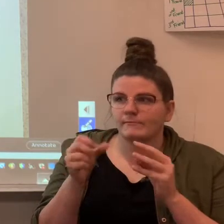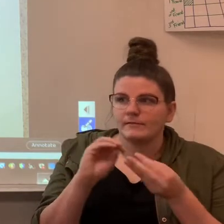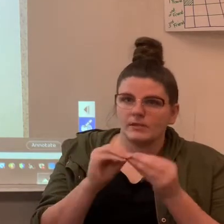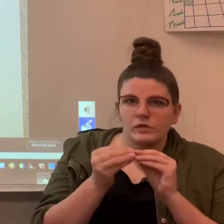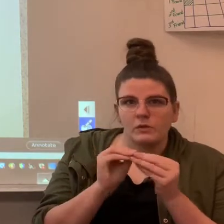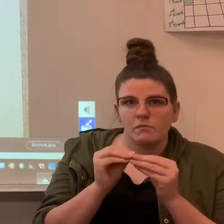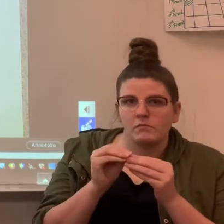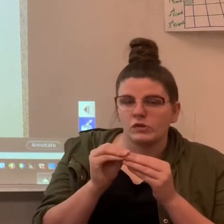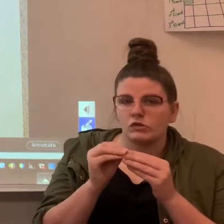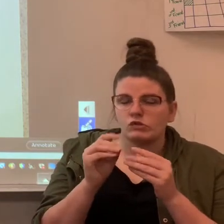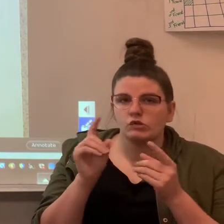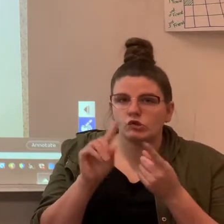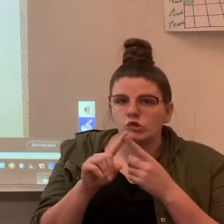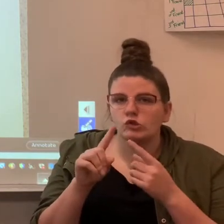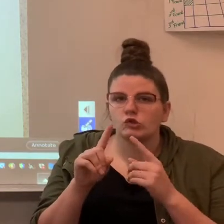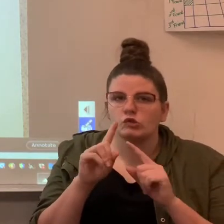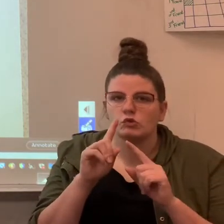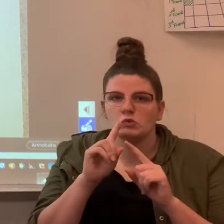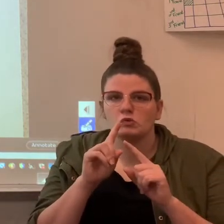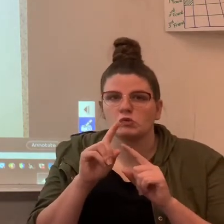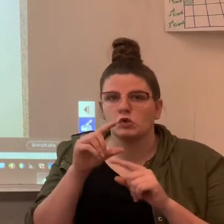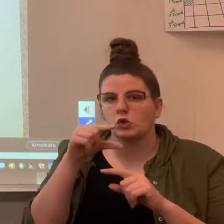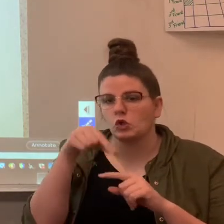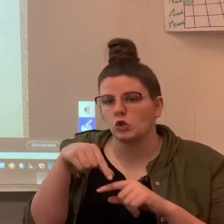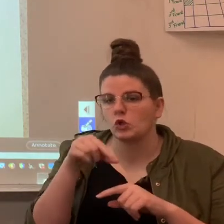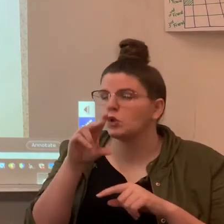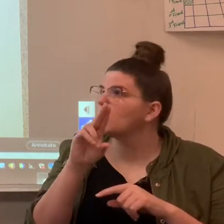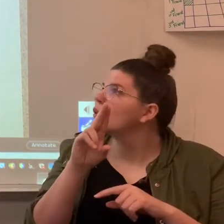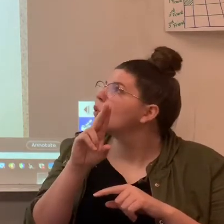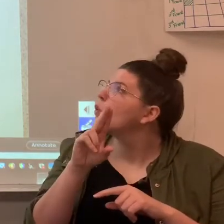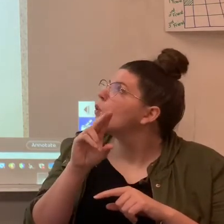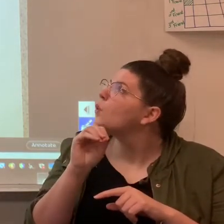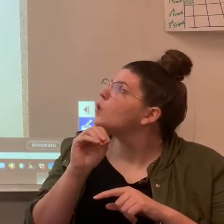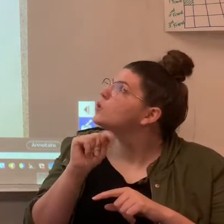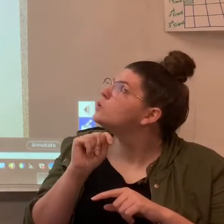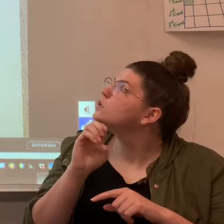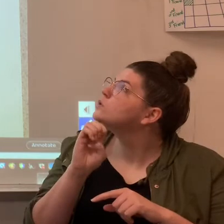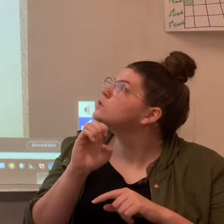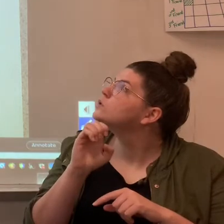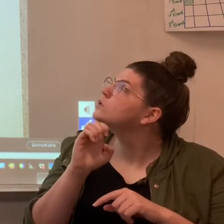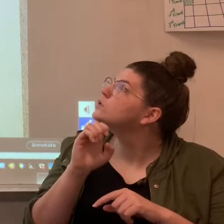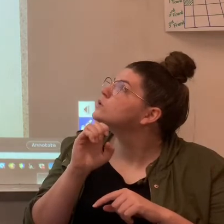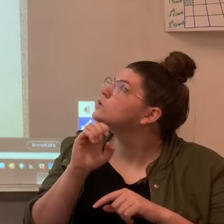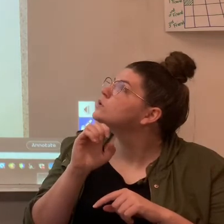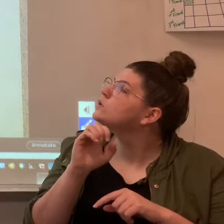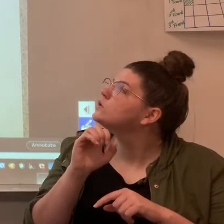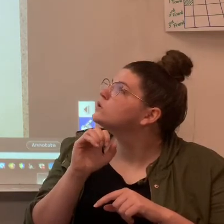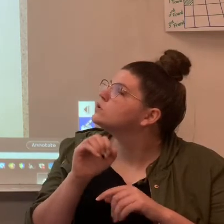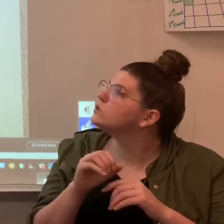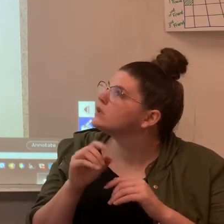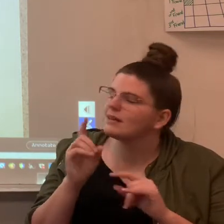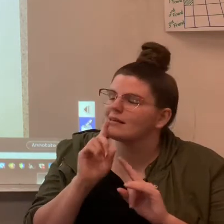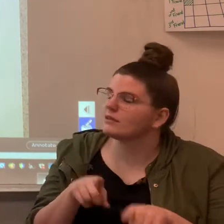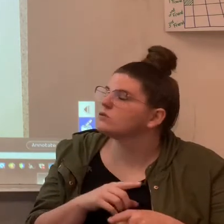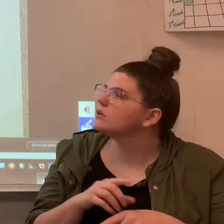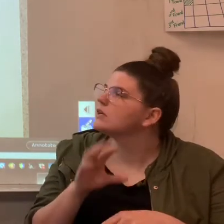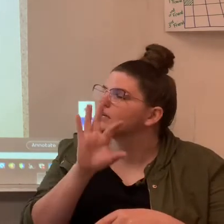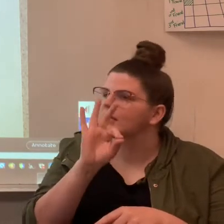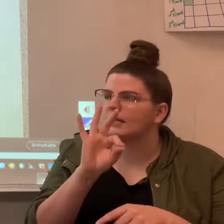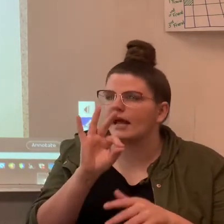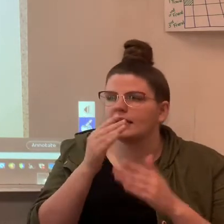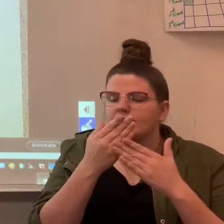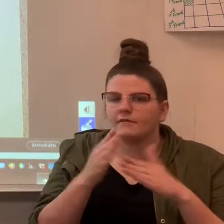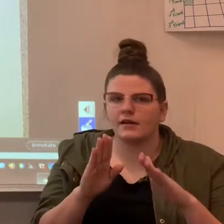This one says 9 divided by 6, okay? So 9 divided by 6 would